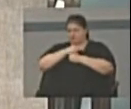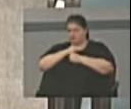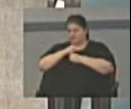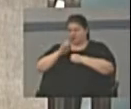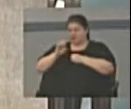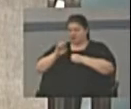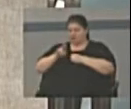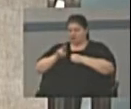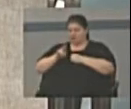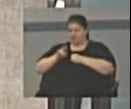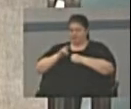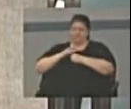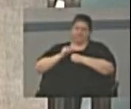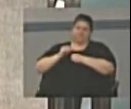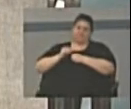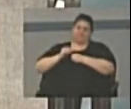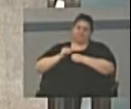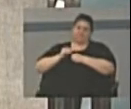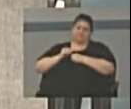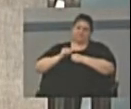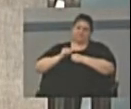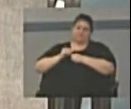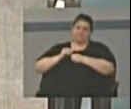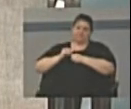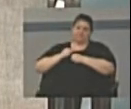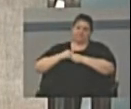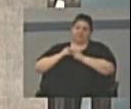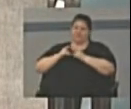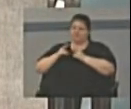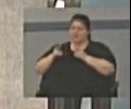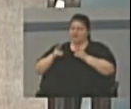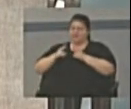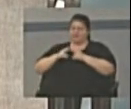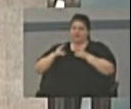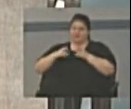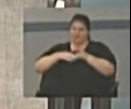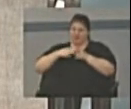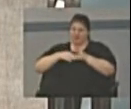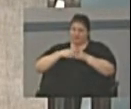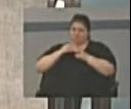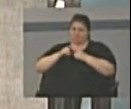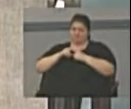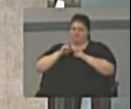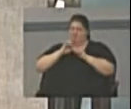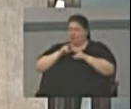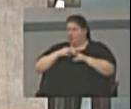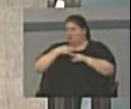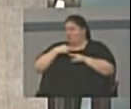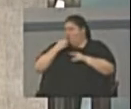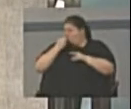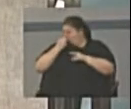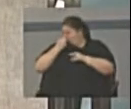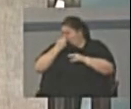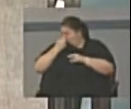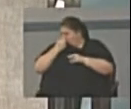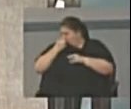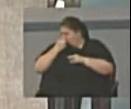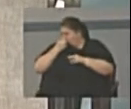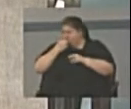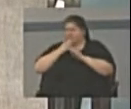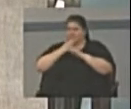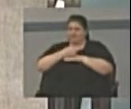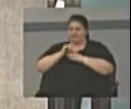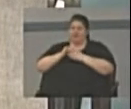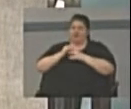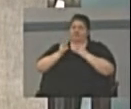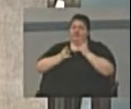room, and I'm very, very happy to report that subsequent to the visit that I made